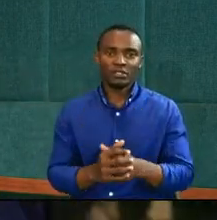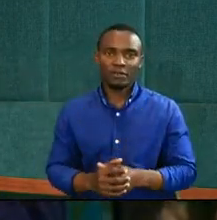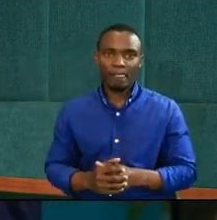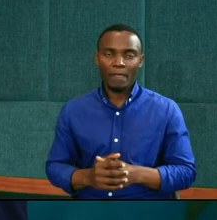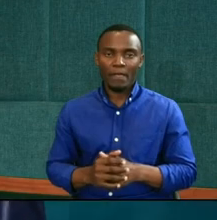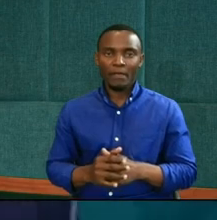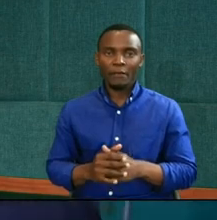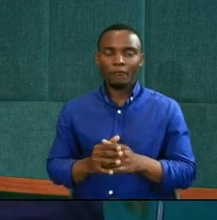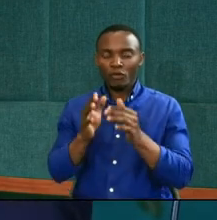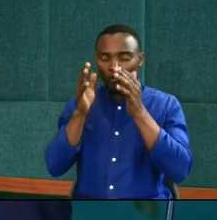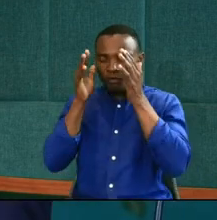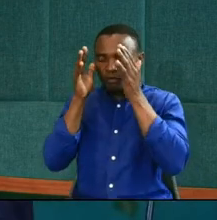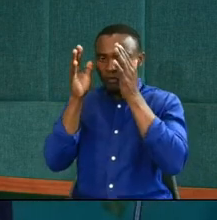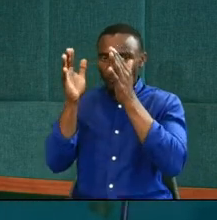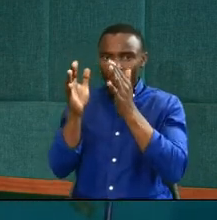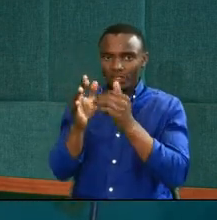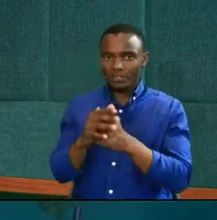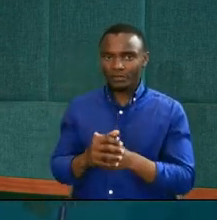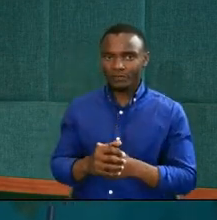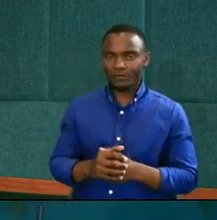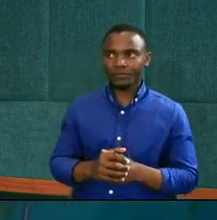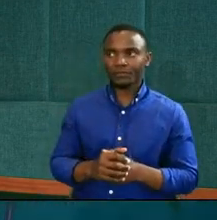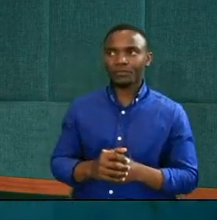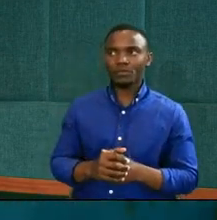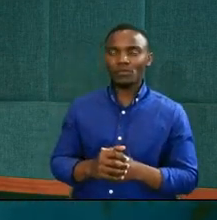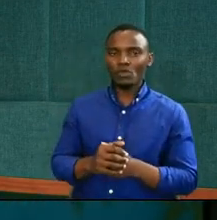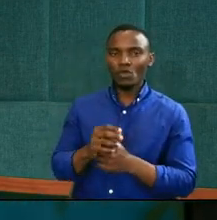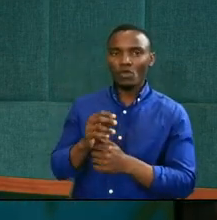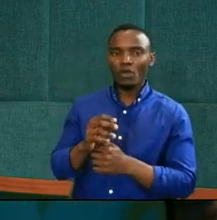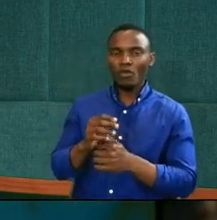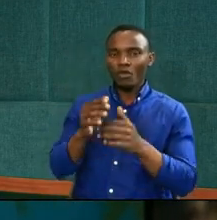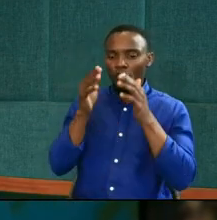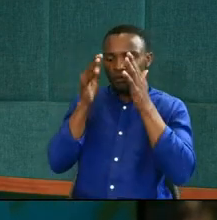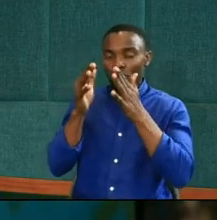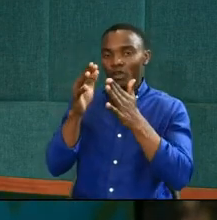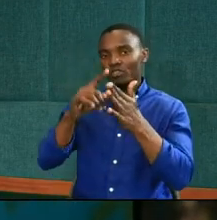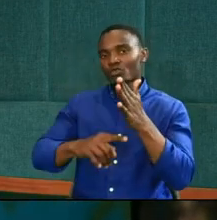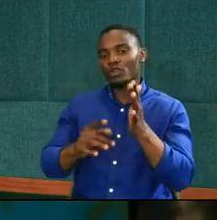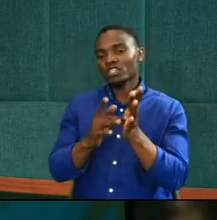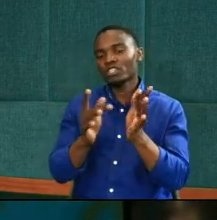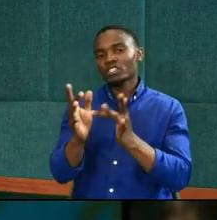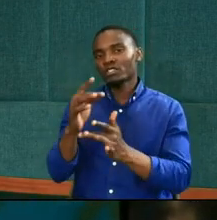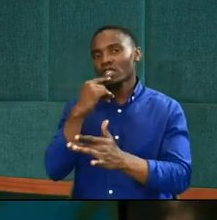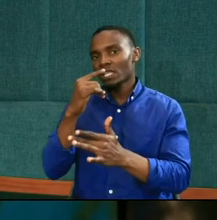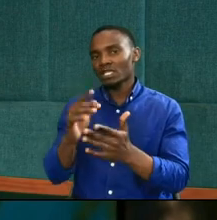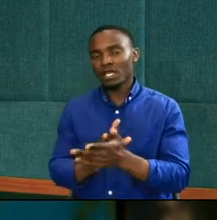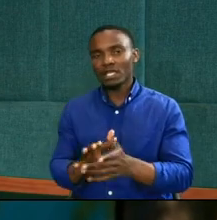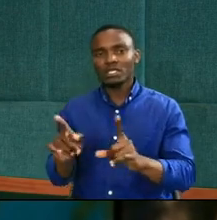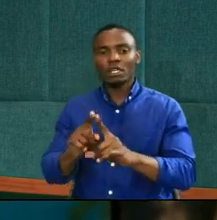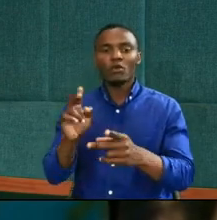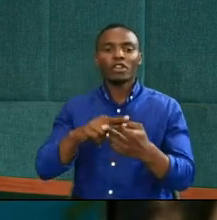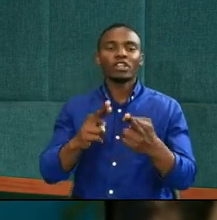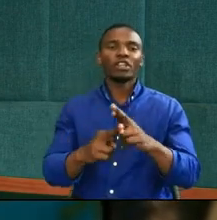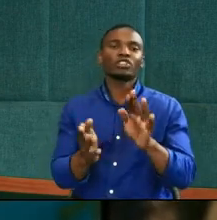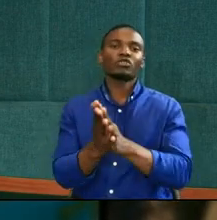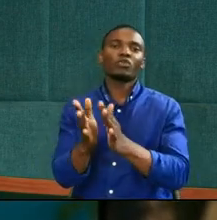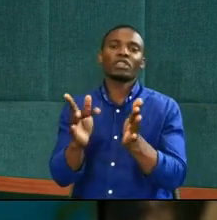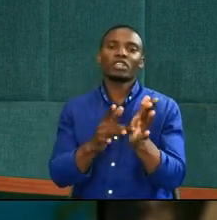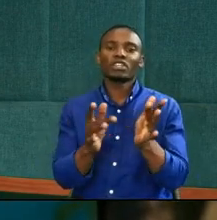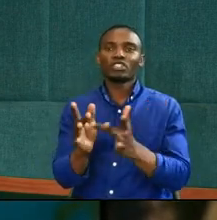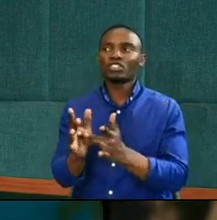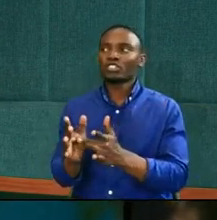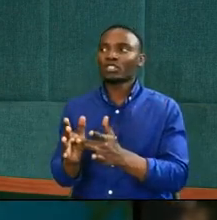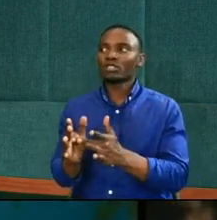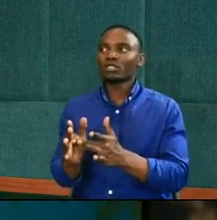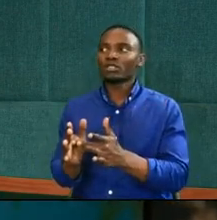Stay focused. Watch Jesus says. Keep that relationship with him. Keep that connection